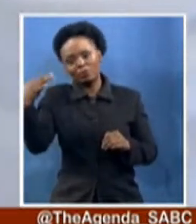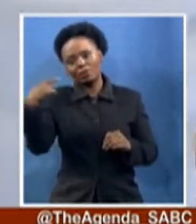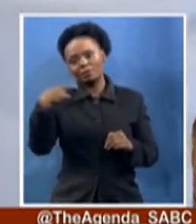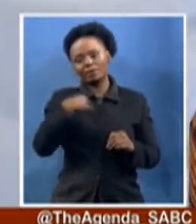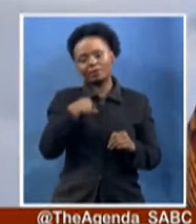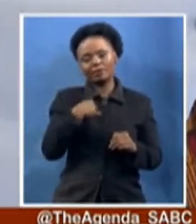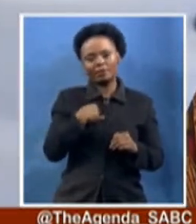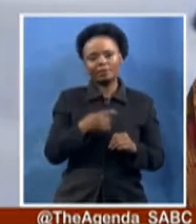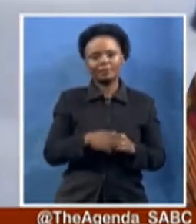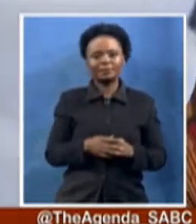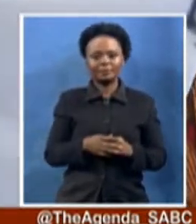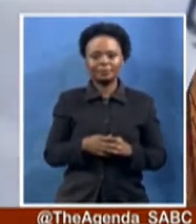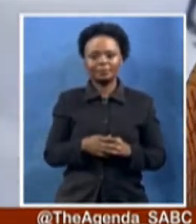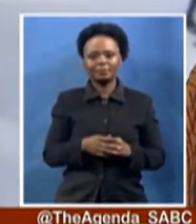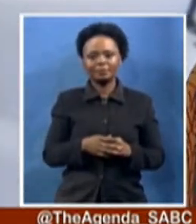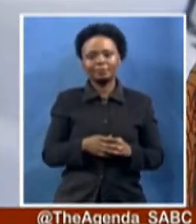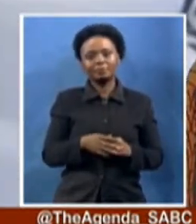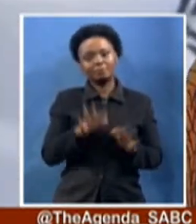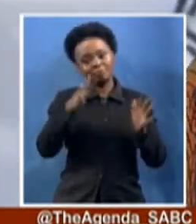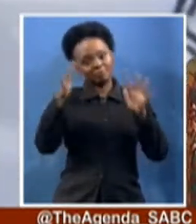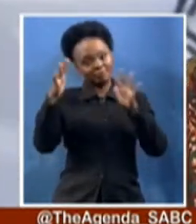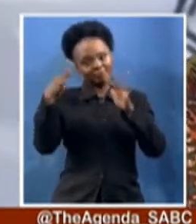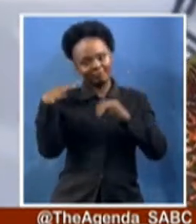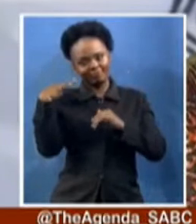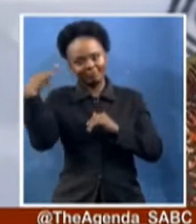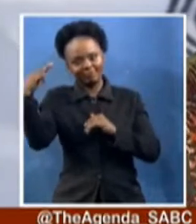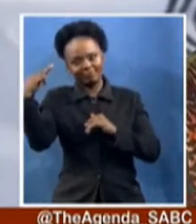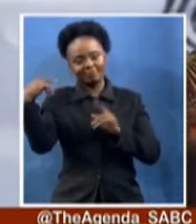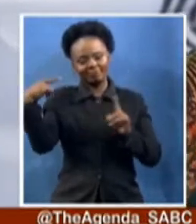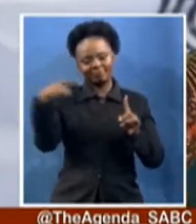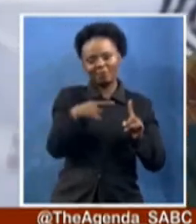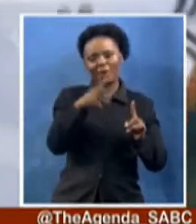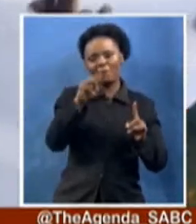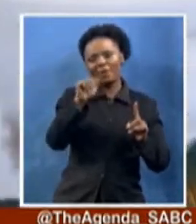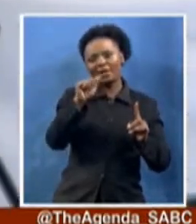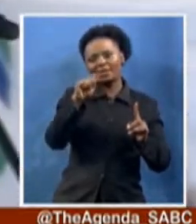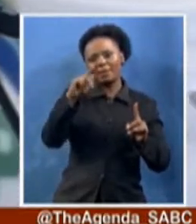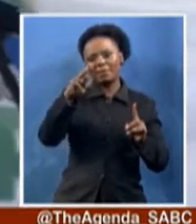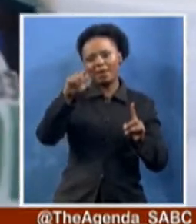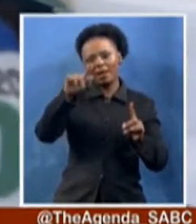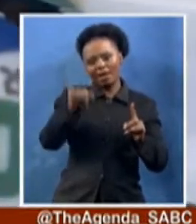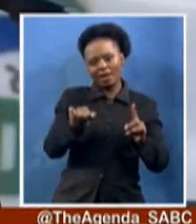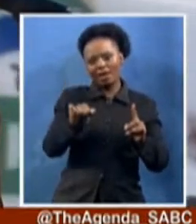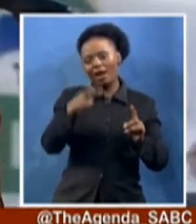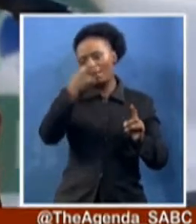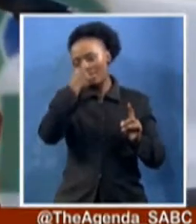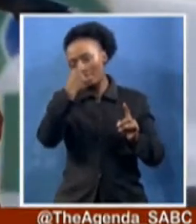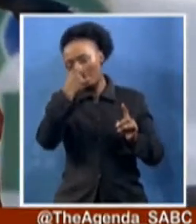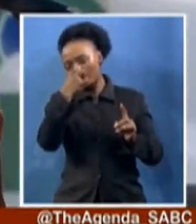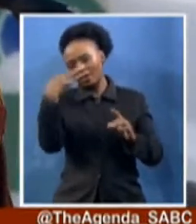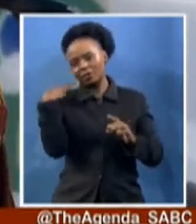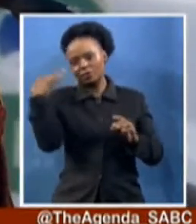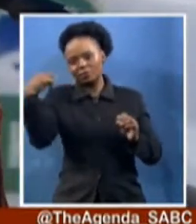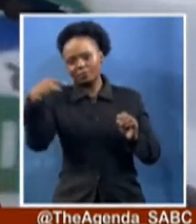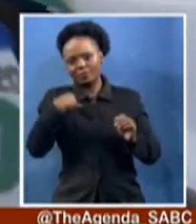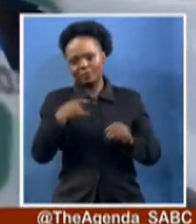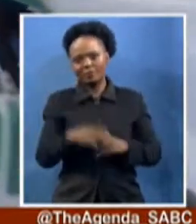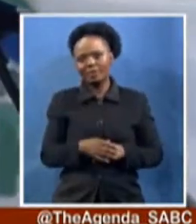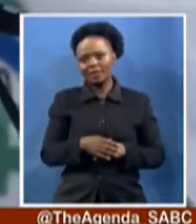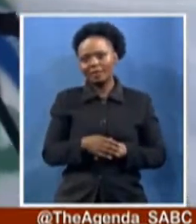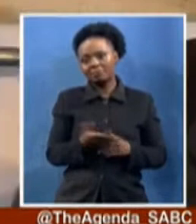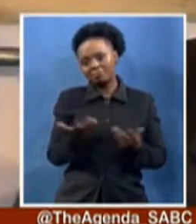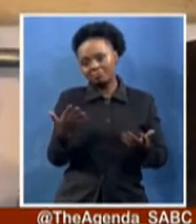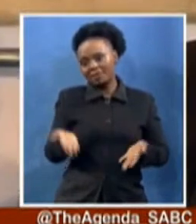Tumamena, Matamela Ramaphosa, Tumamena. Send me, send me, send me, send